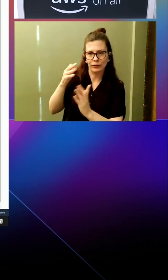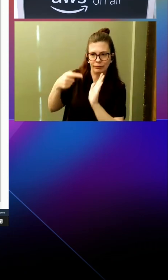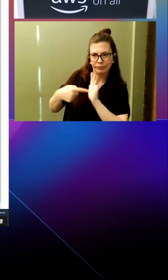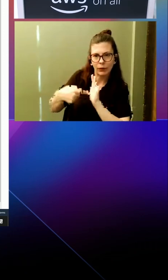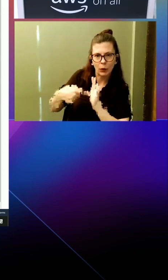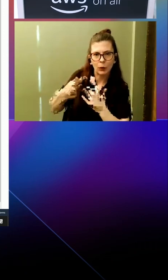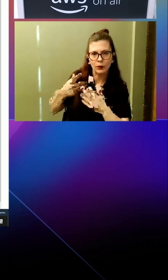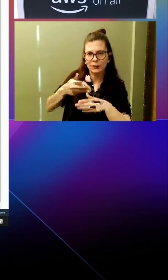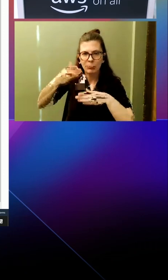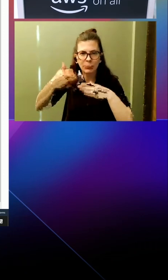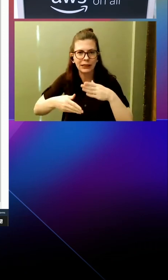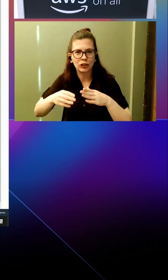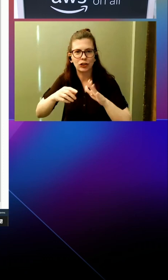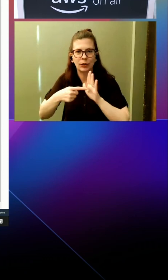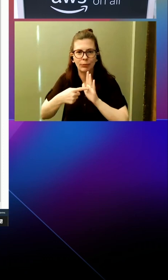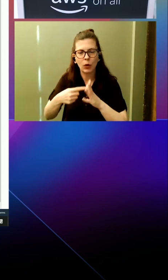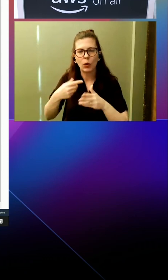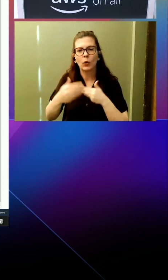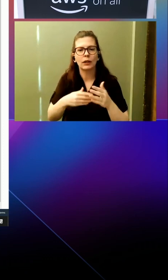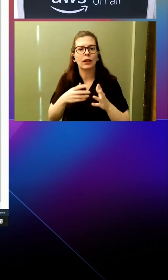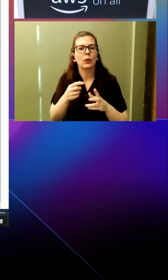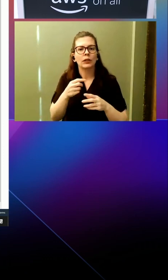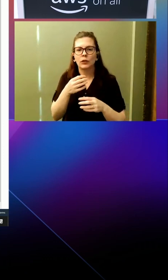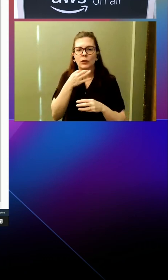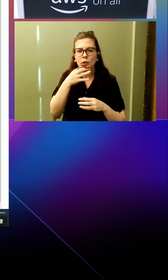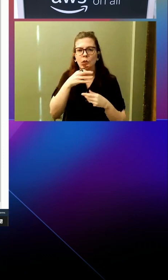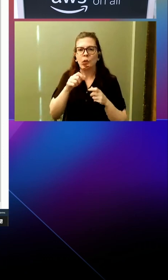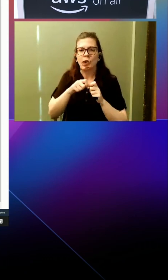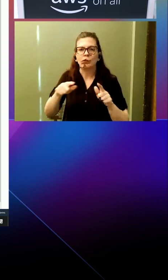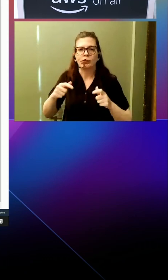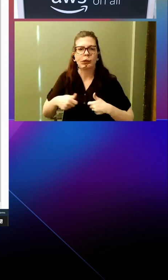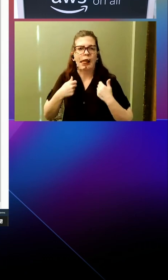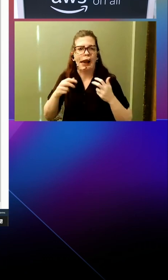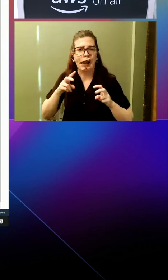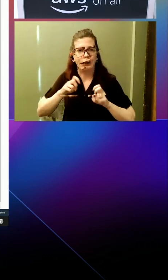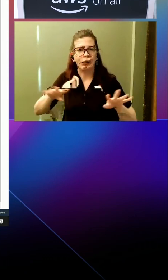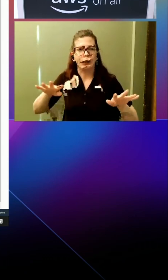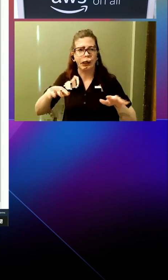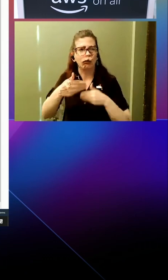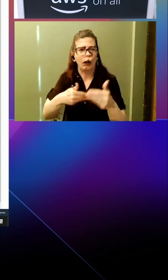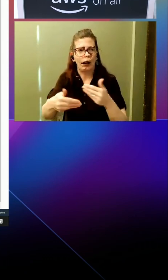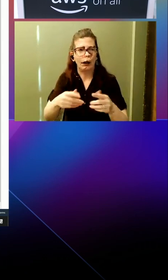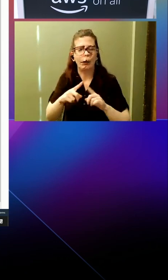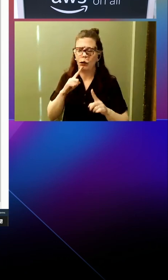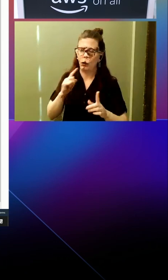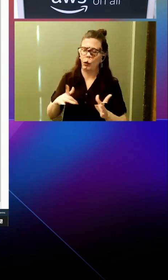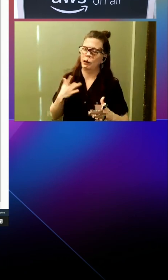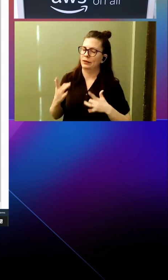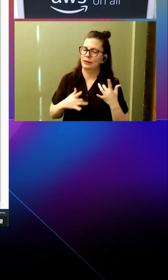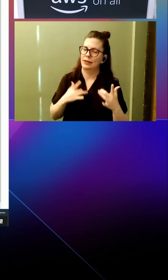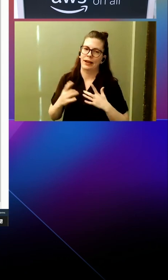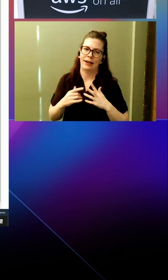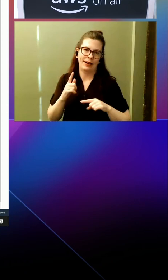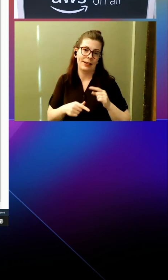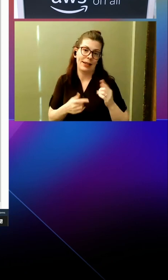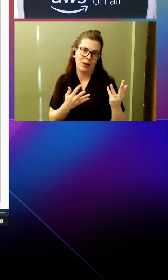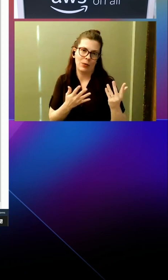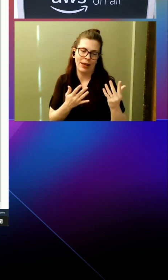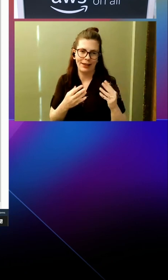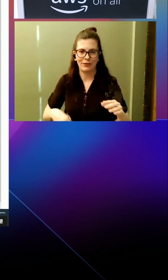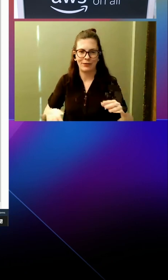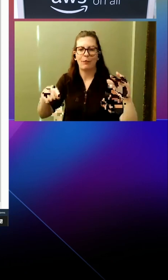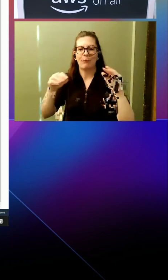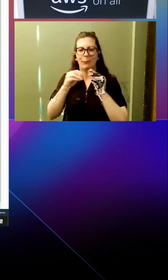They'll be moving into production very soon. So they are super excited about it, and they can't wait to get, more of these